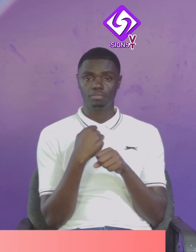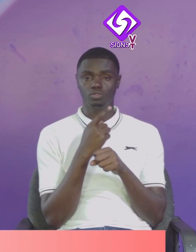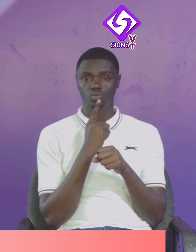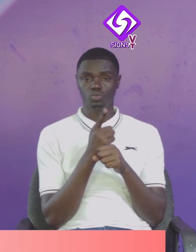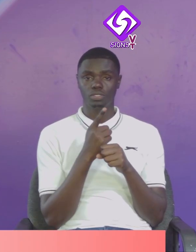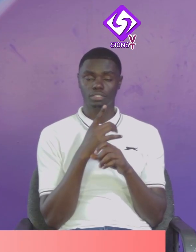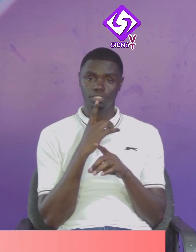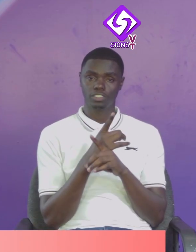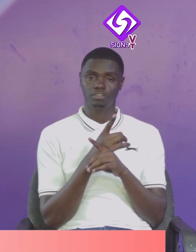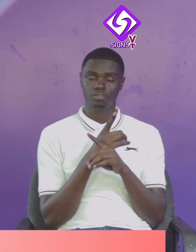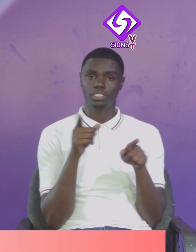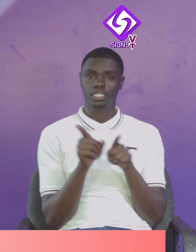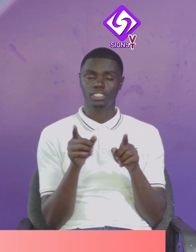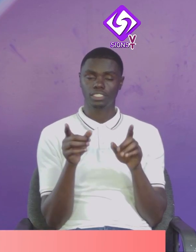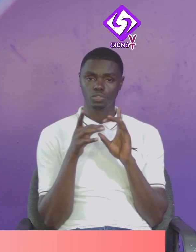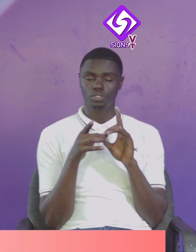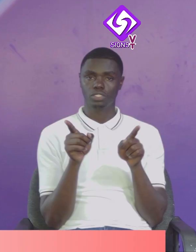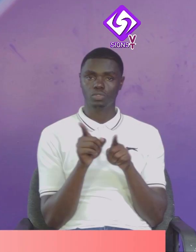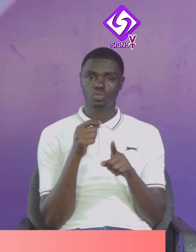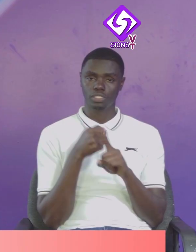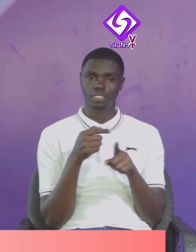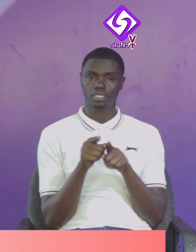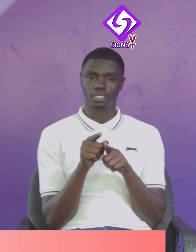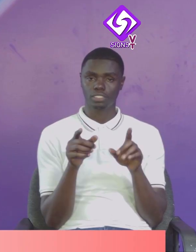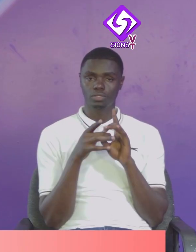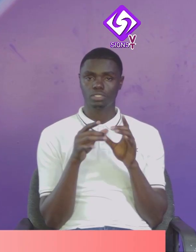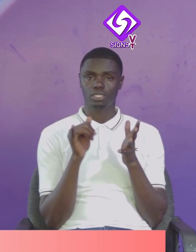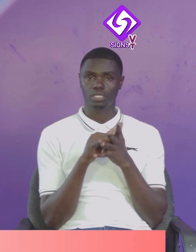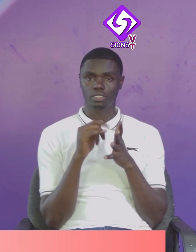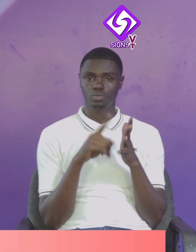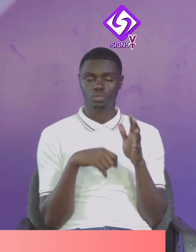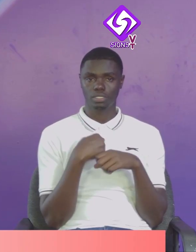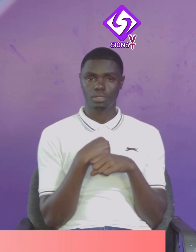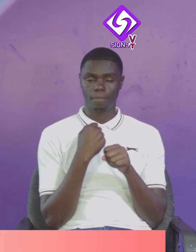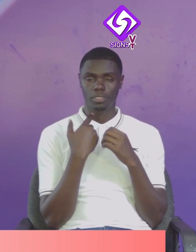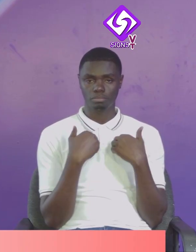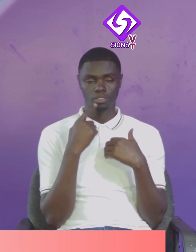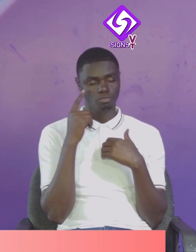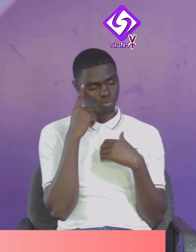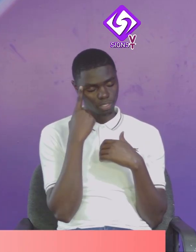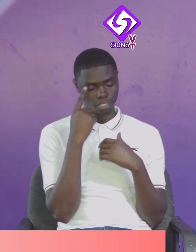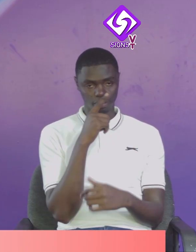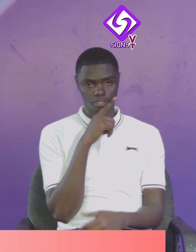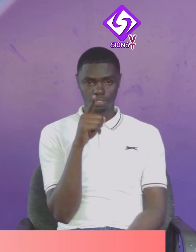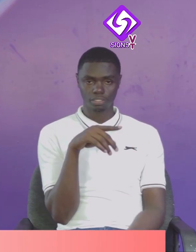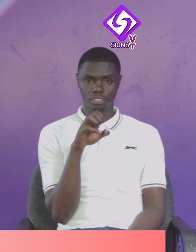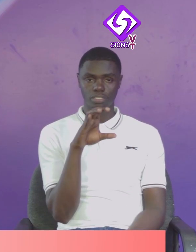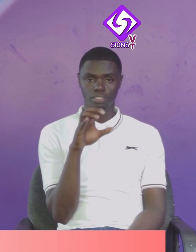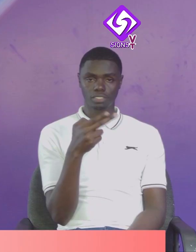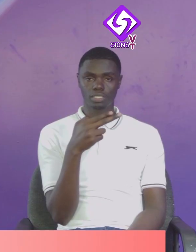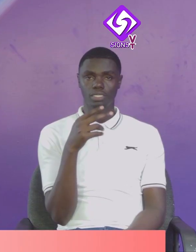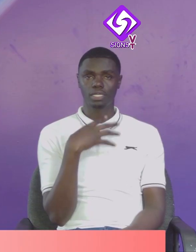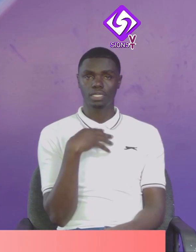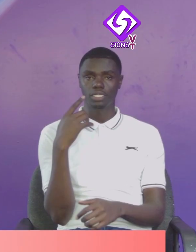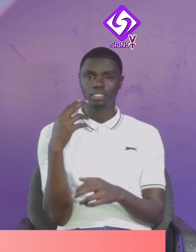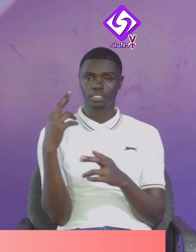they defend as a unit and they attack as a unit. Yes. That's what makes me to think Czech Republic alongside Croatia